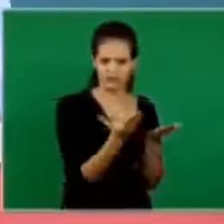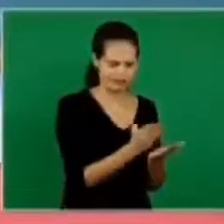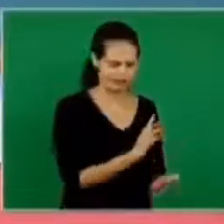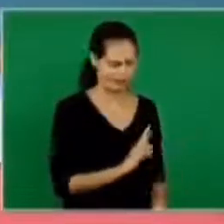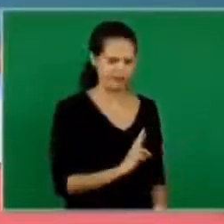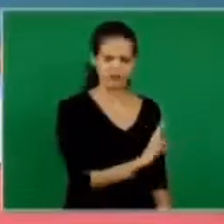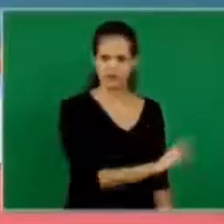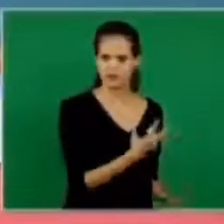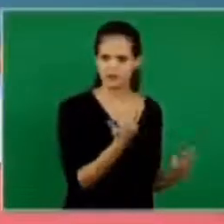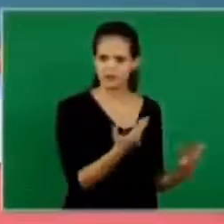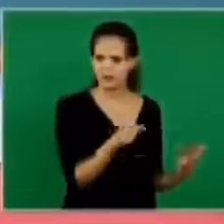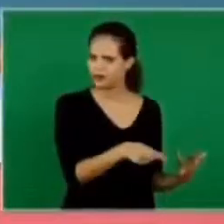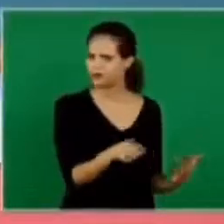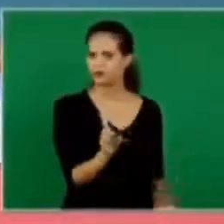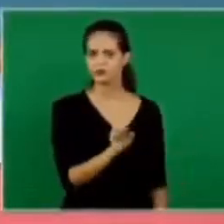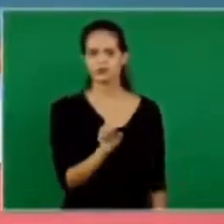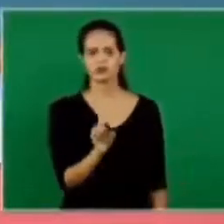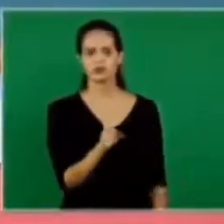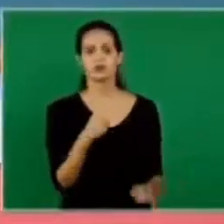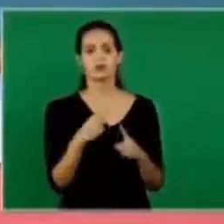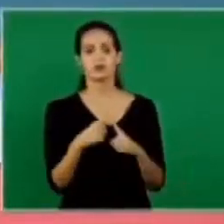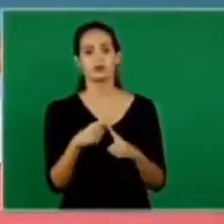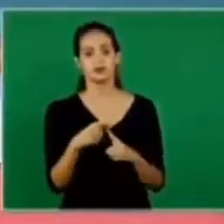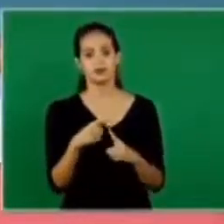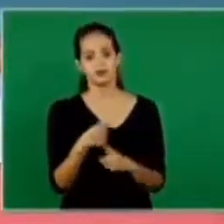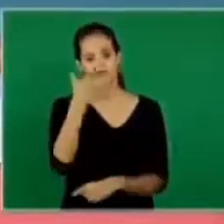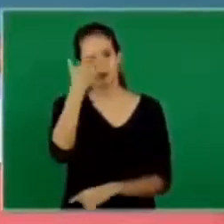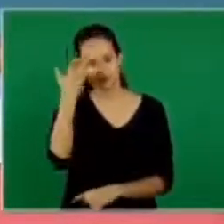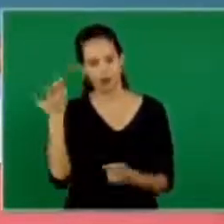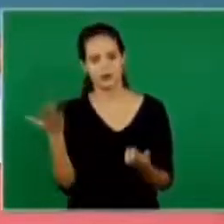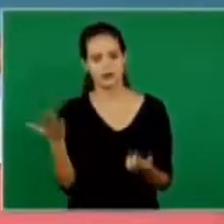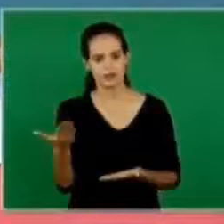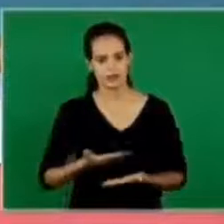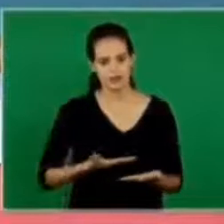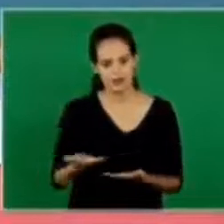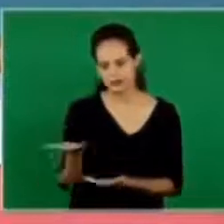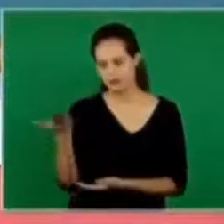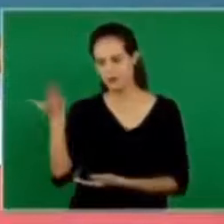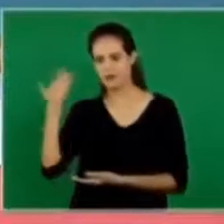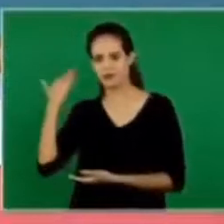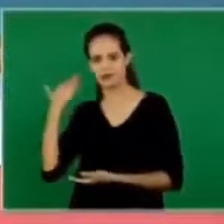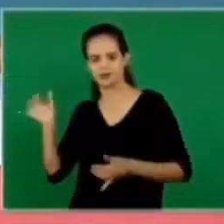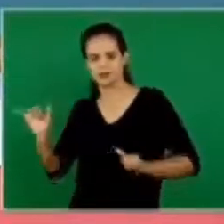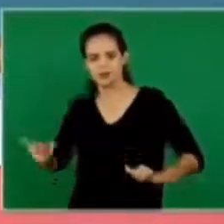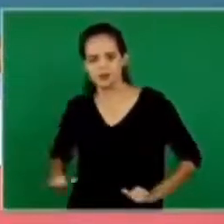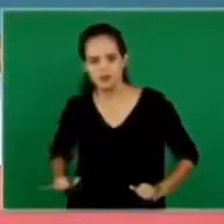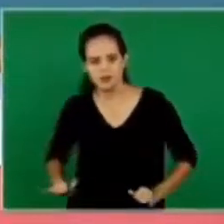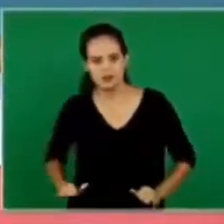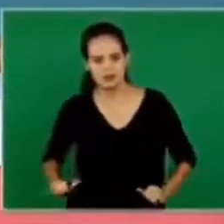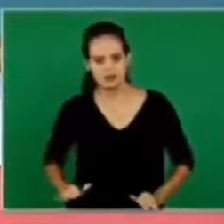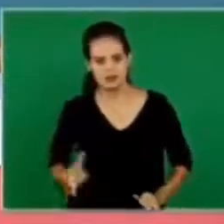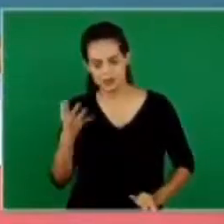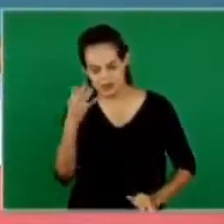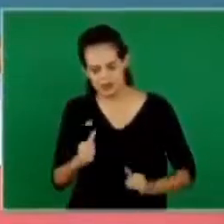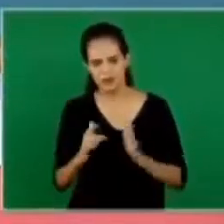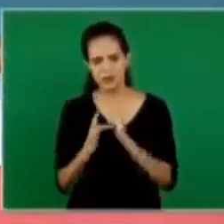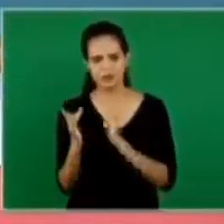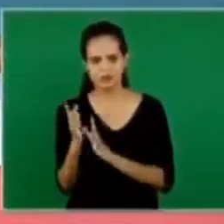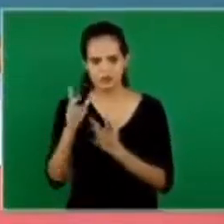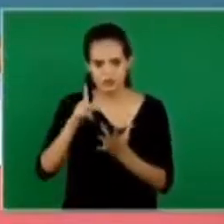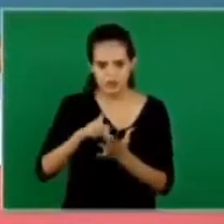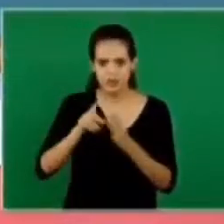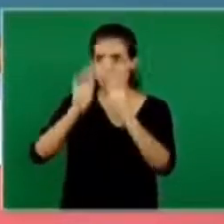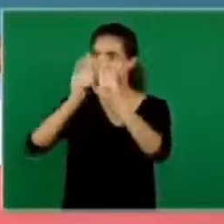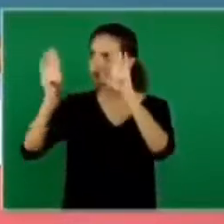gospel that is appearing during the time called soon. Because those that are going to suffer the pains of the cross, they're going